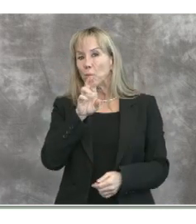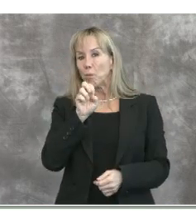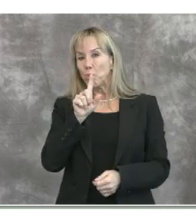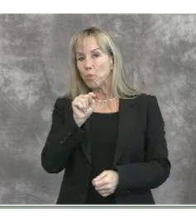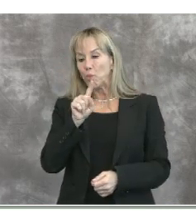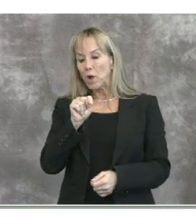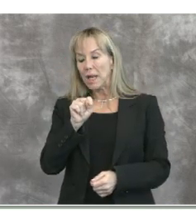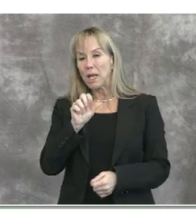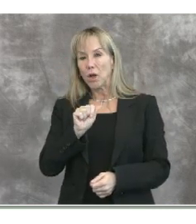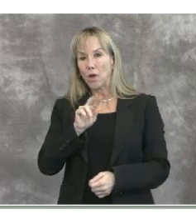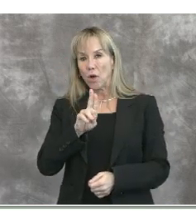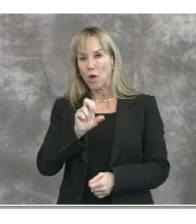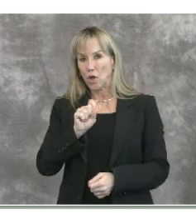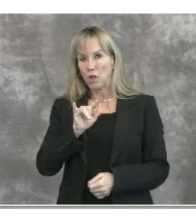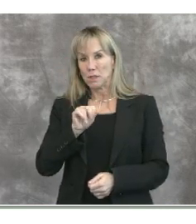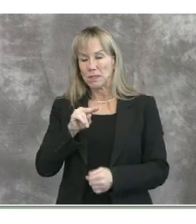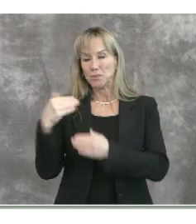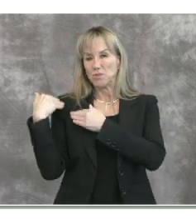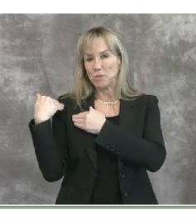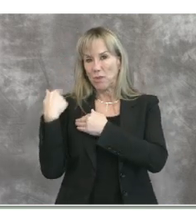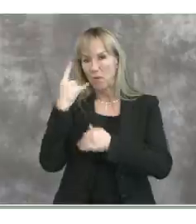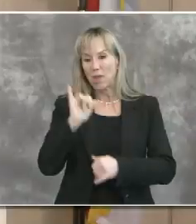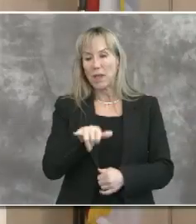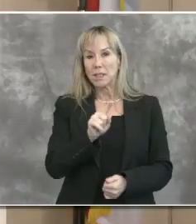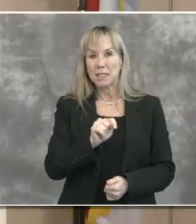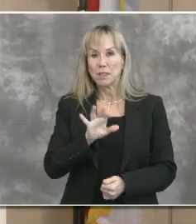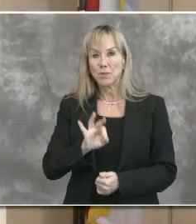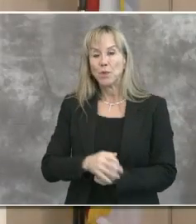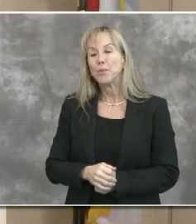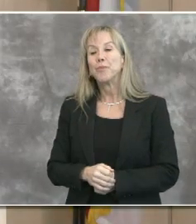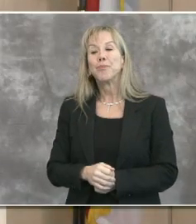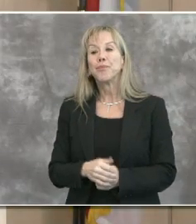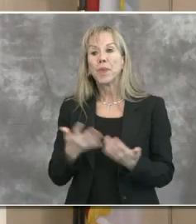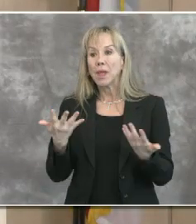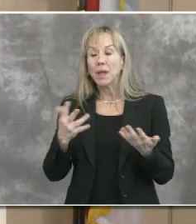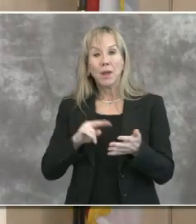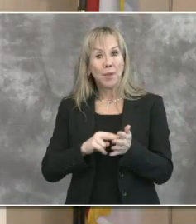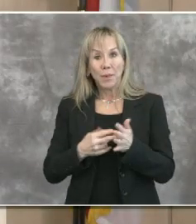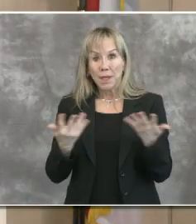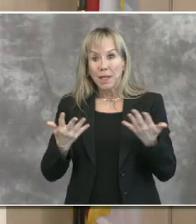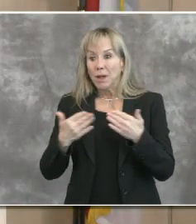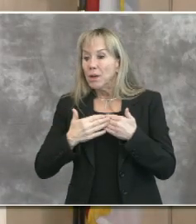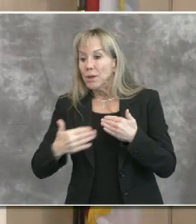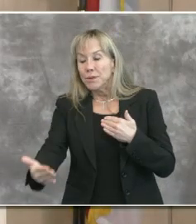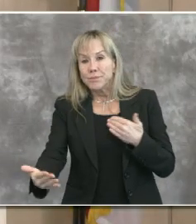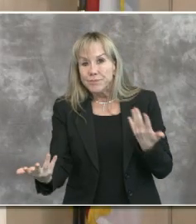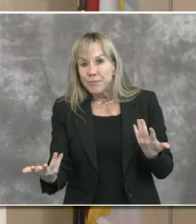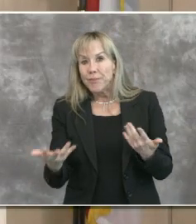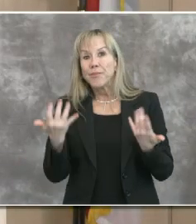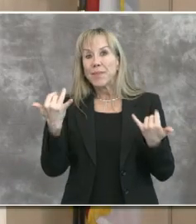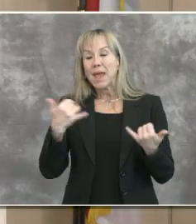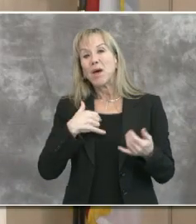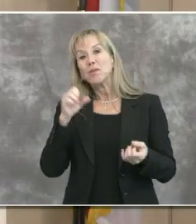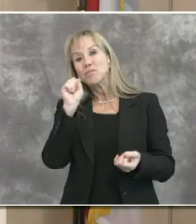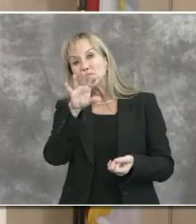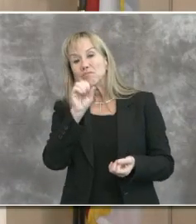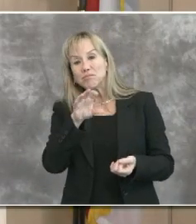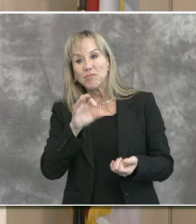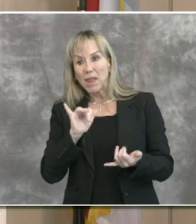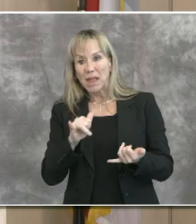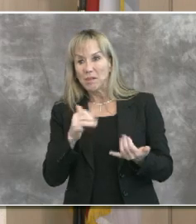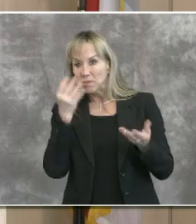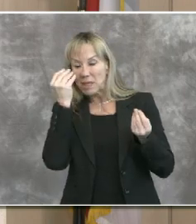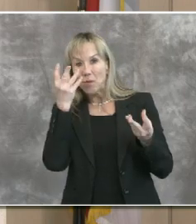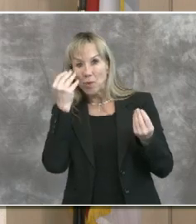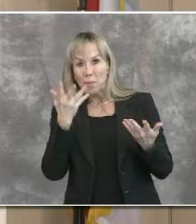Austin. So looking ahead in San Diego County, and with the information that I've just presented to